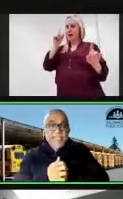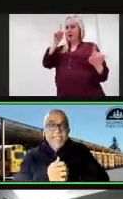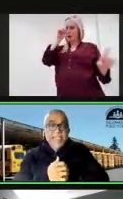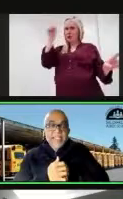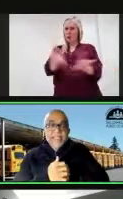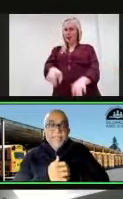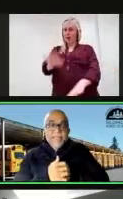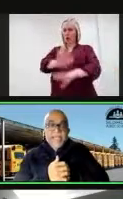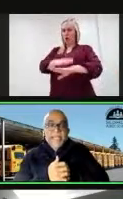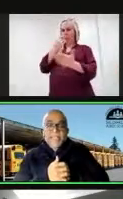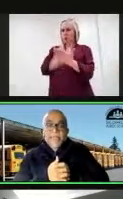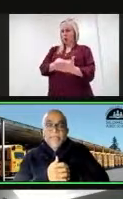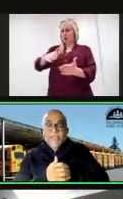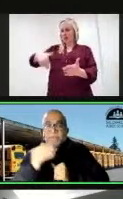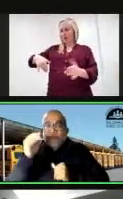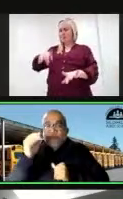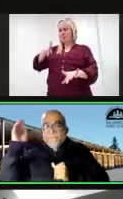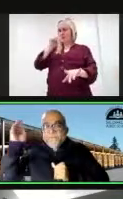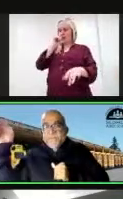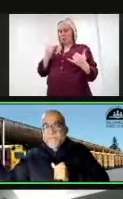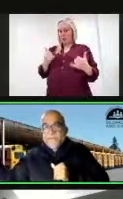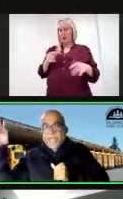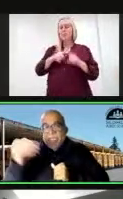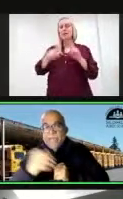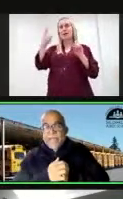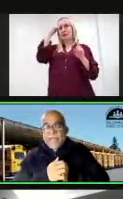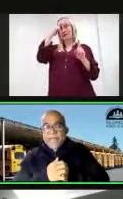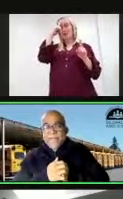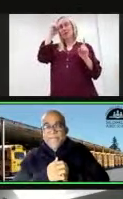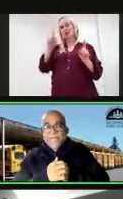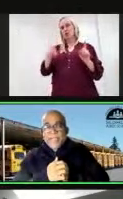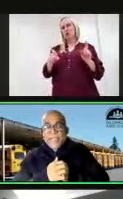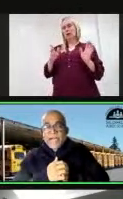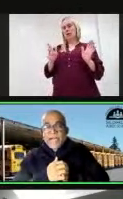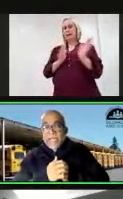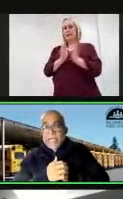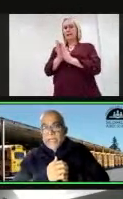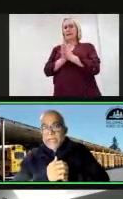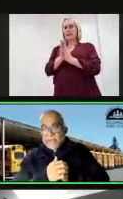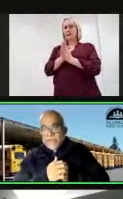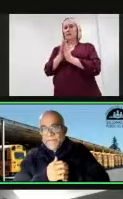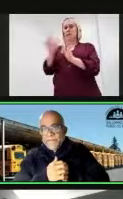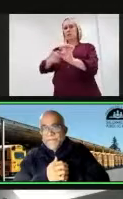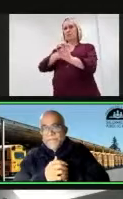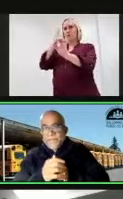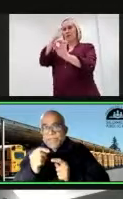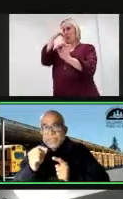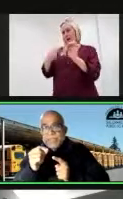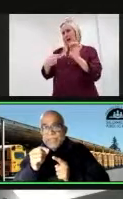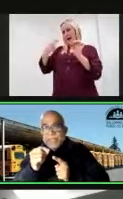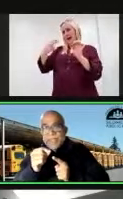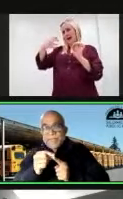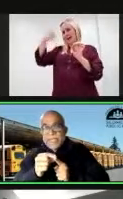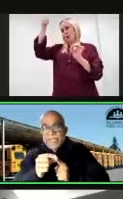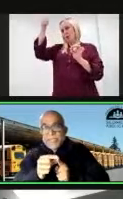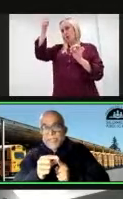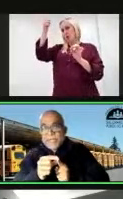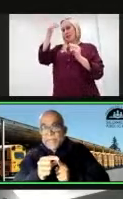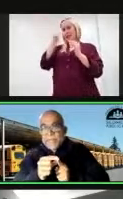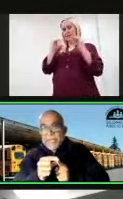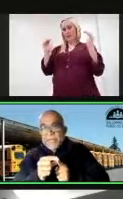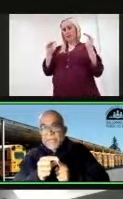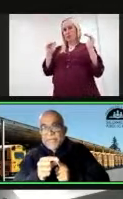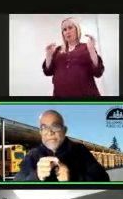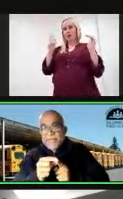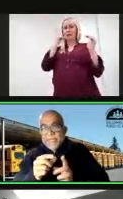day. But I really think we should aim at a higher level, because I've seen our